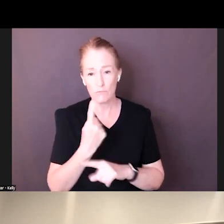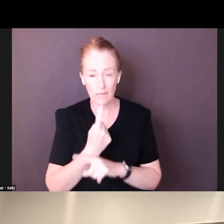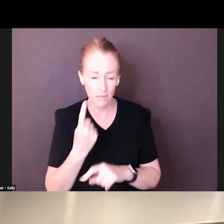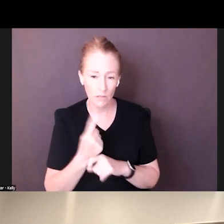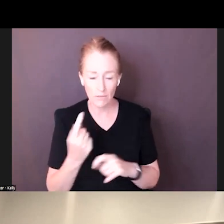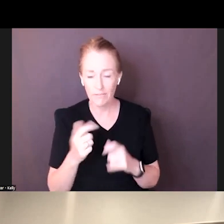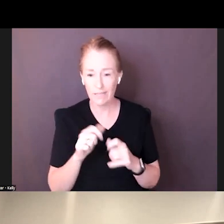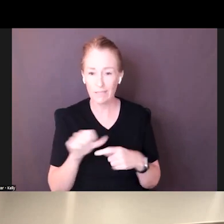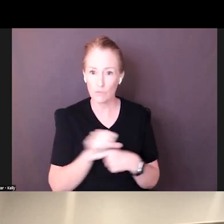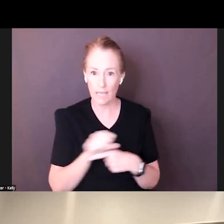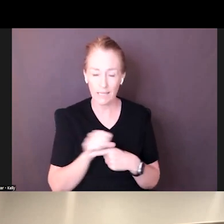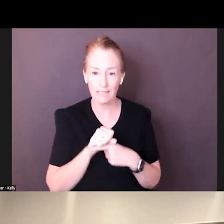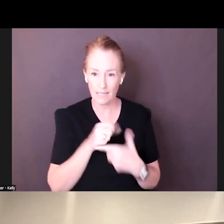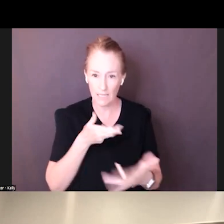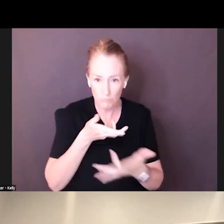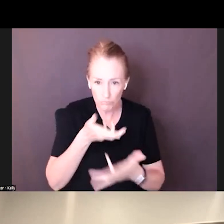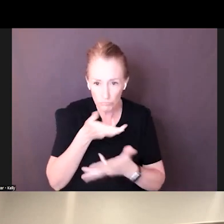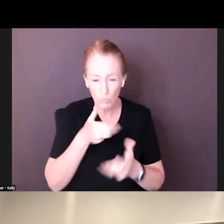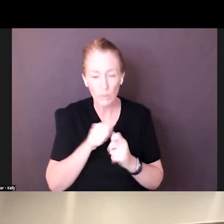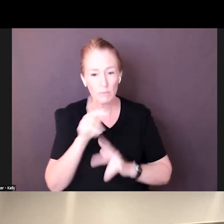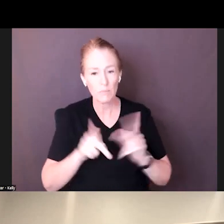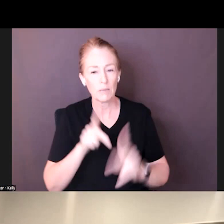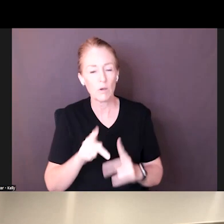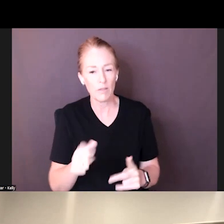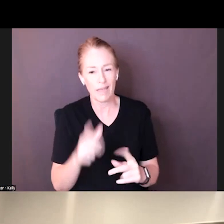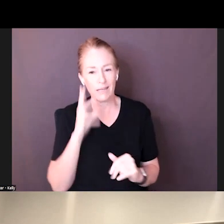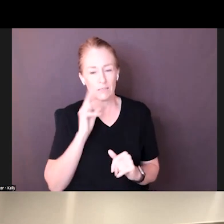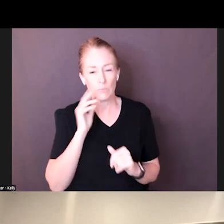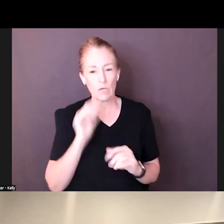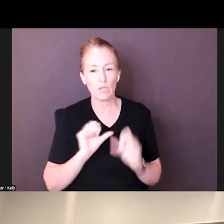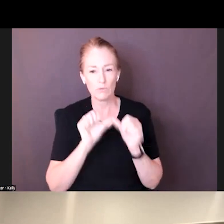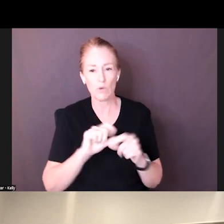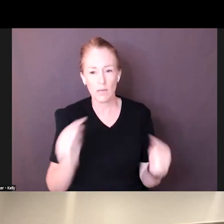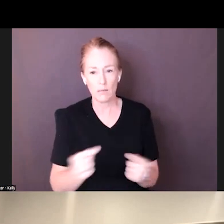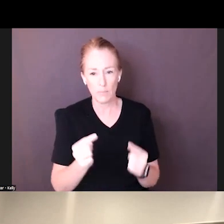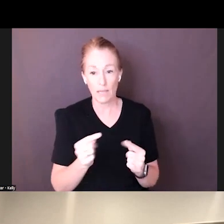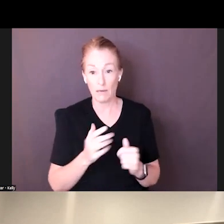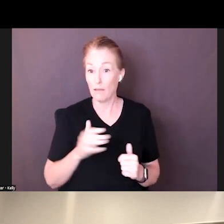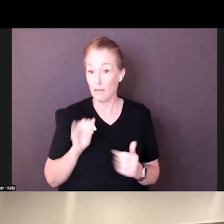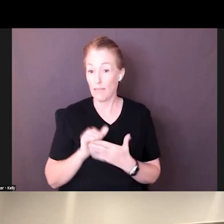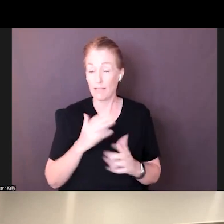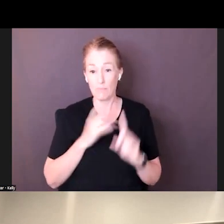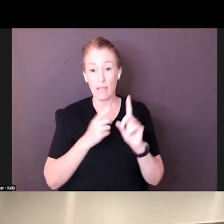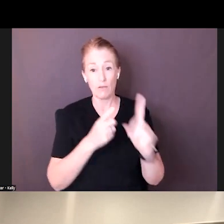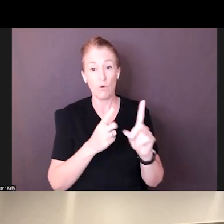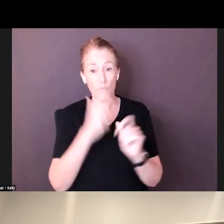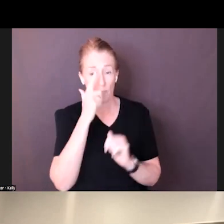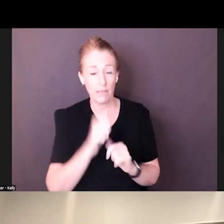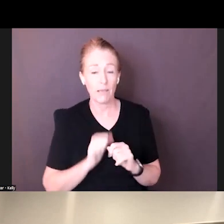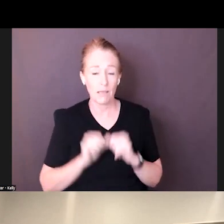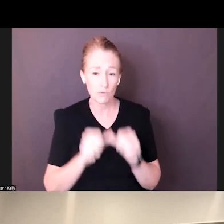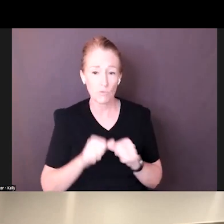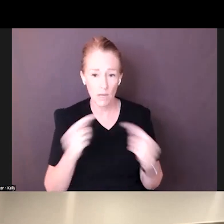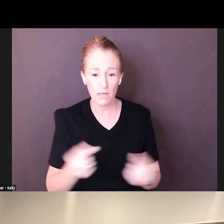pain. They should be. It's a fantasy of mine that they would be, because chronic pain carries significant risks of suicide